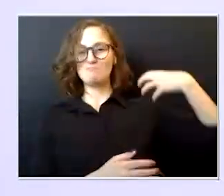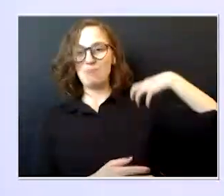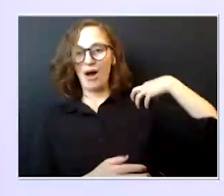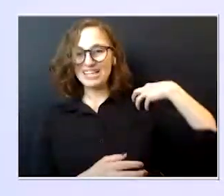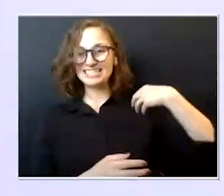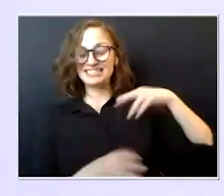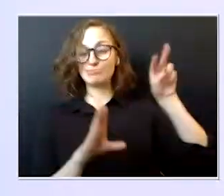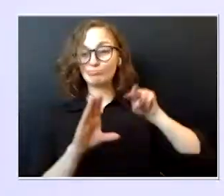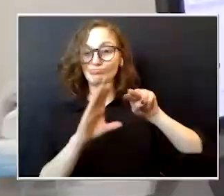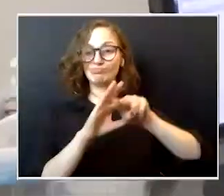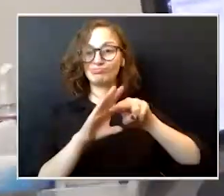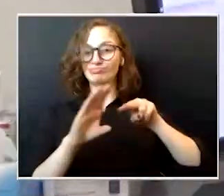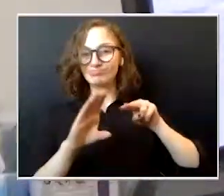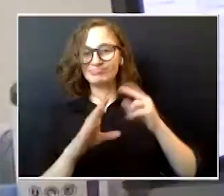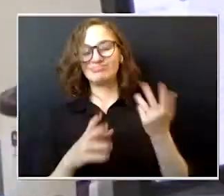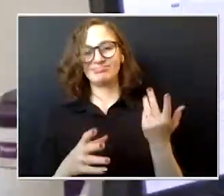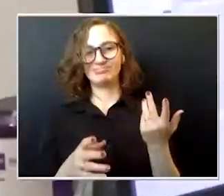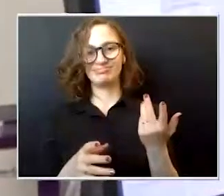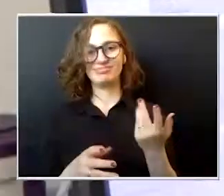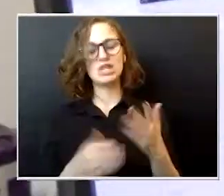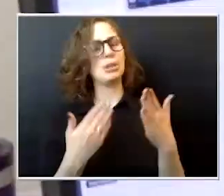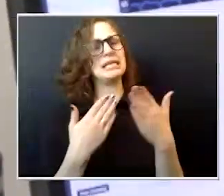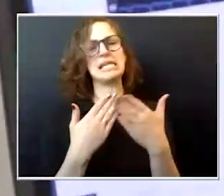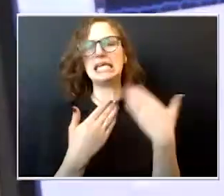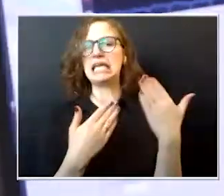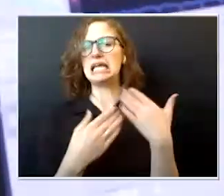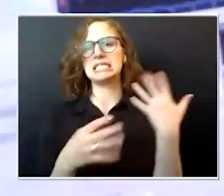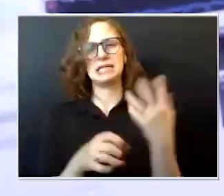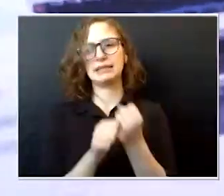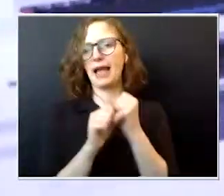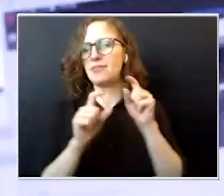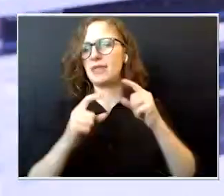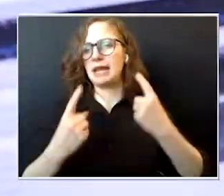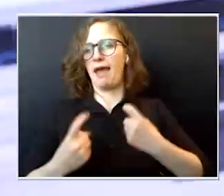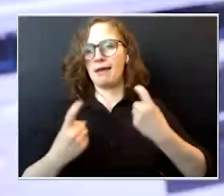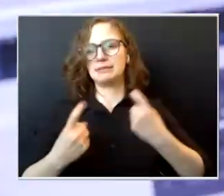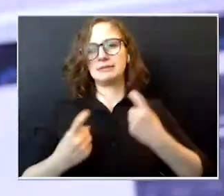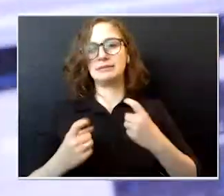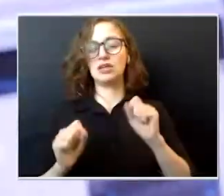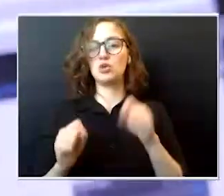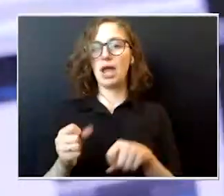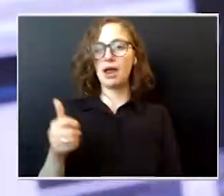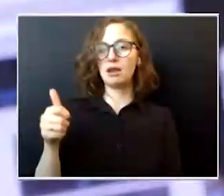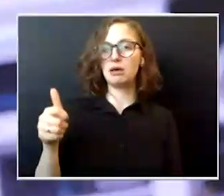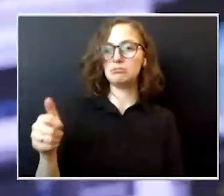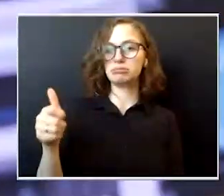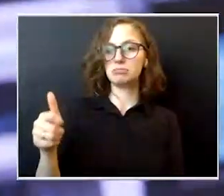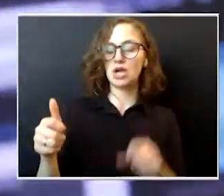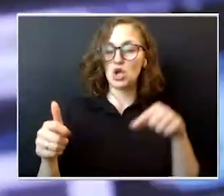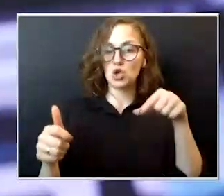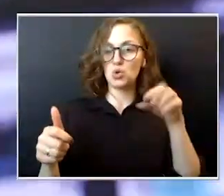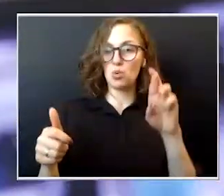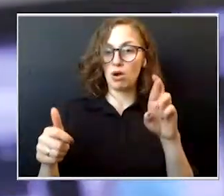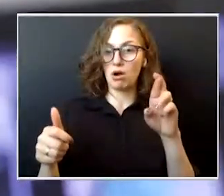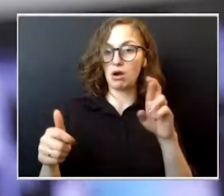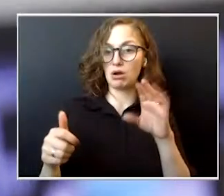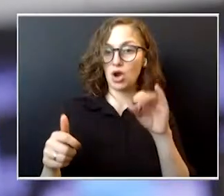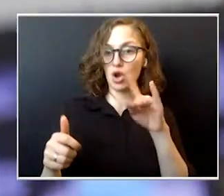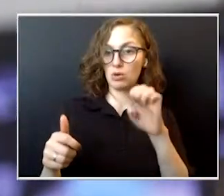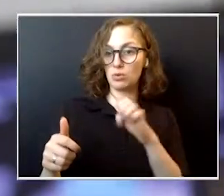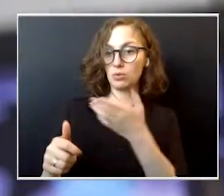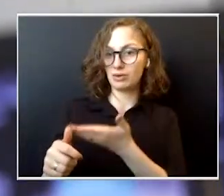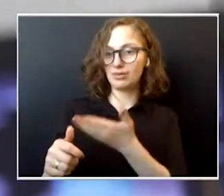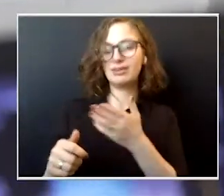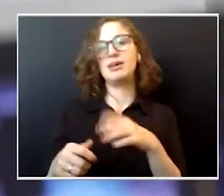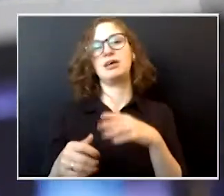code on the bottom right of your screen. You can book an appointment. It's that simple. And for the record, Jill, our boss, scored a 0. It's the only